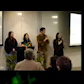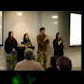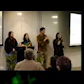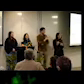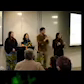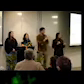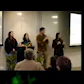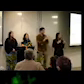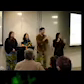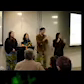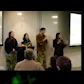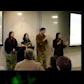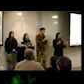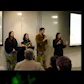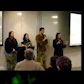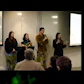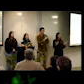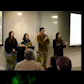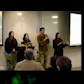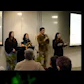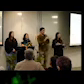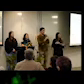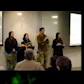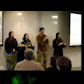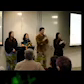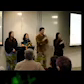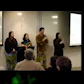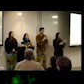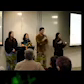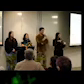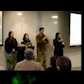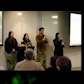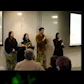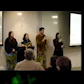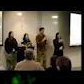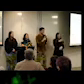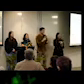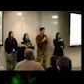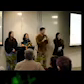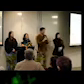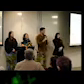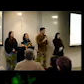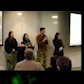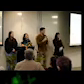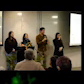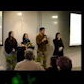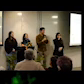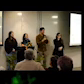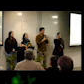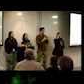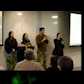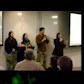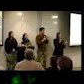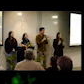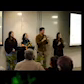easily in a car or on a train or in a hammock. But for the benefit of memory, the thinking behind it